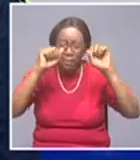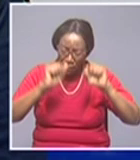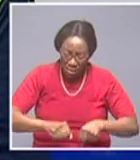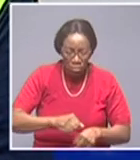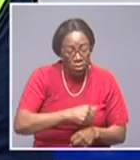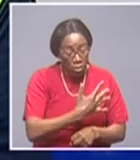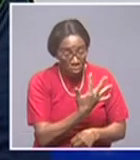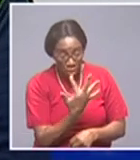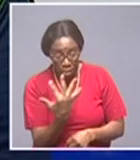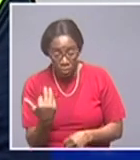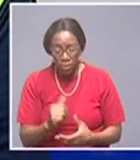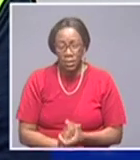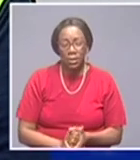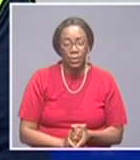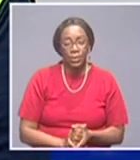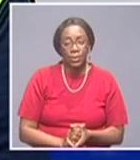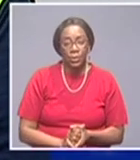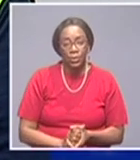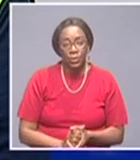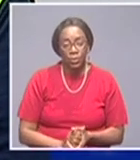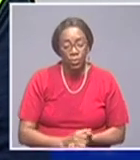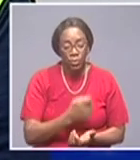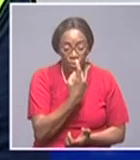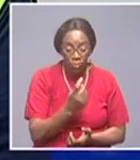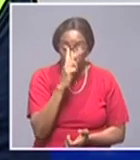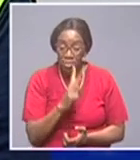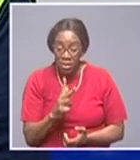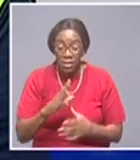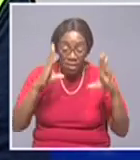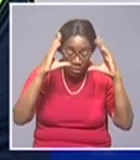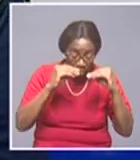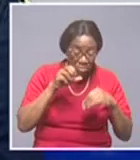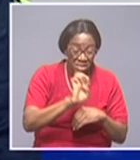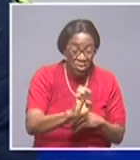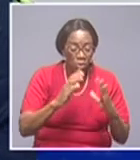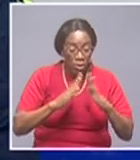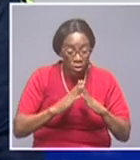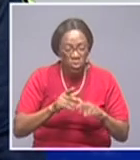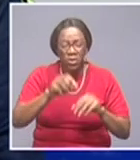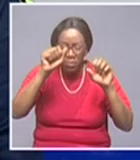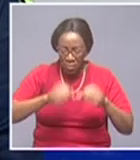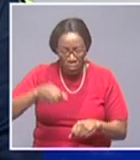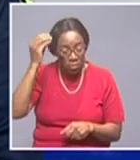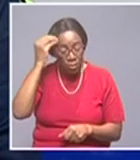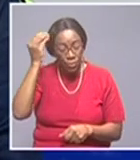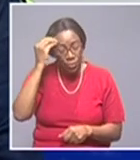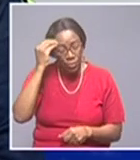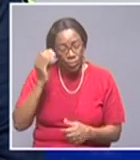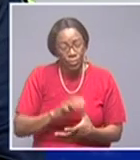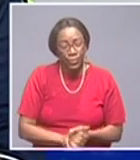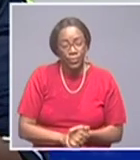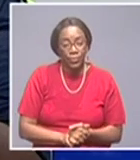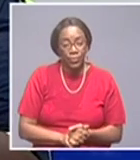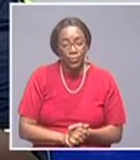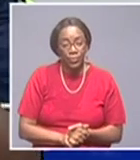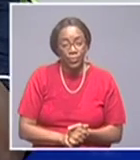who slept in your household, they also need to be counted. And when I spoke about the census being